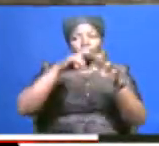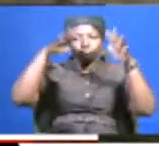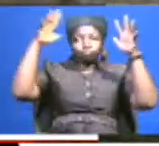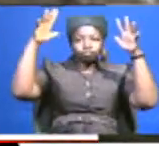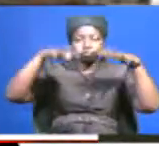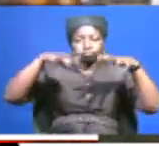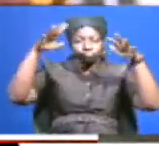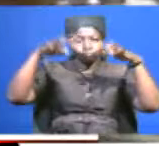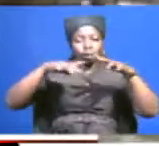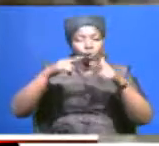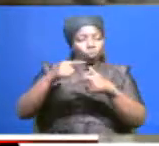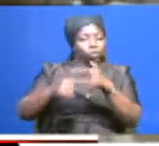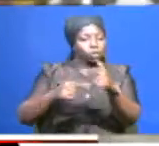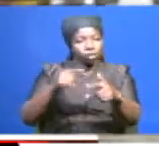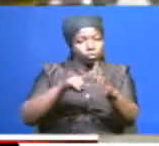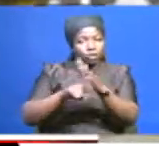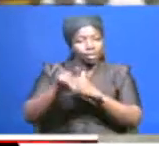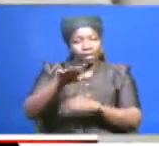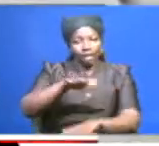area.